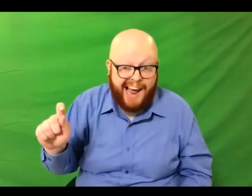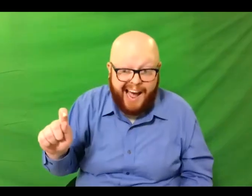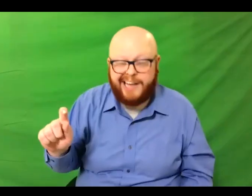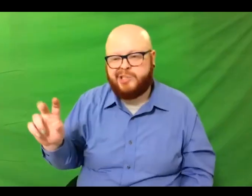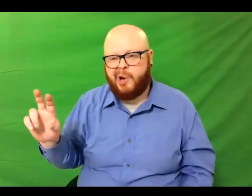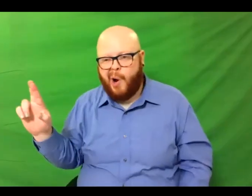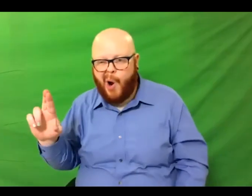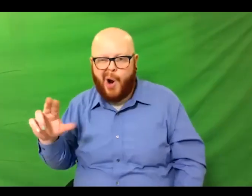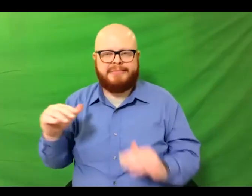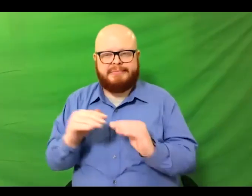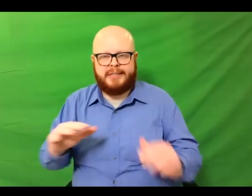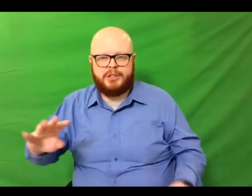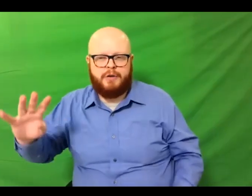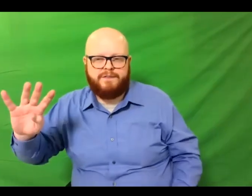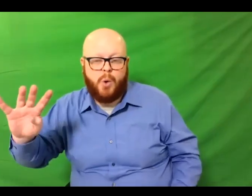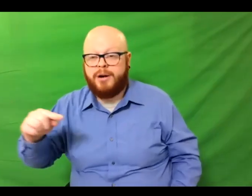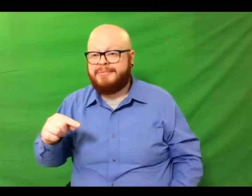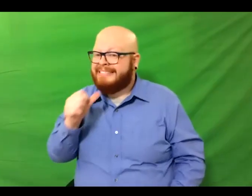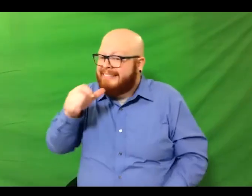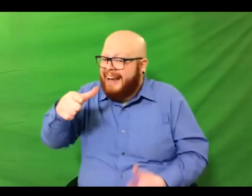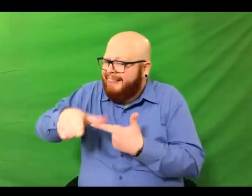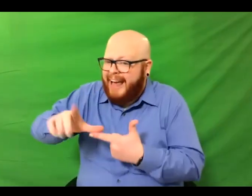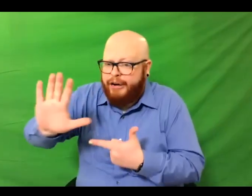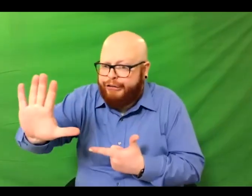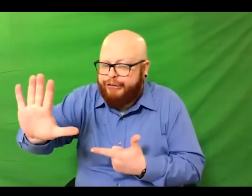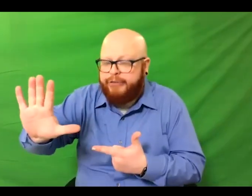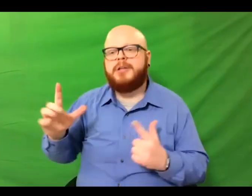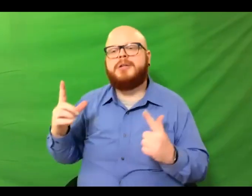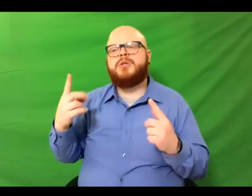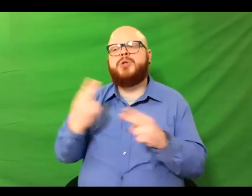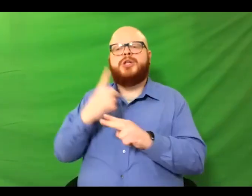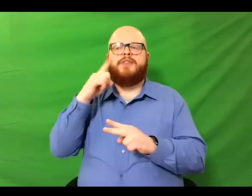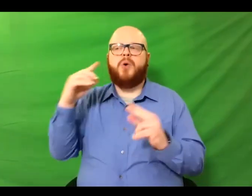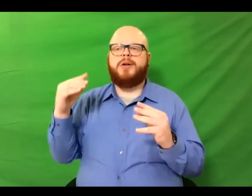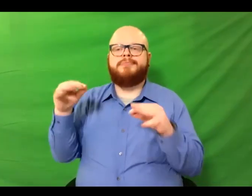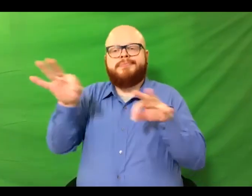in a way when I'm signing for different aspects.